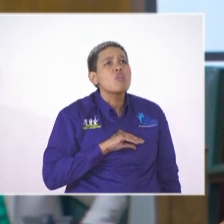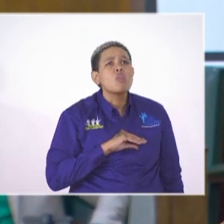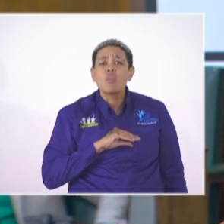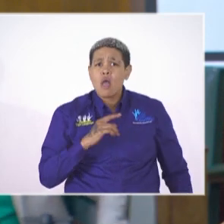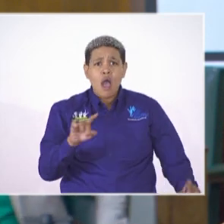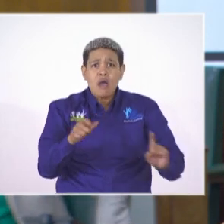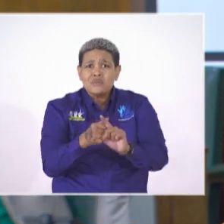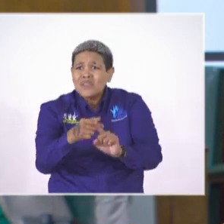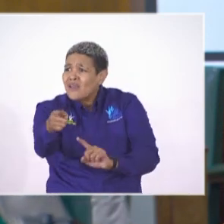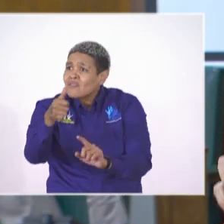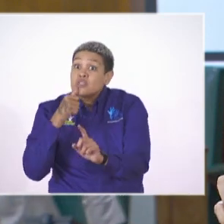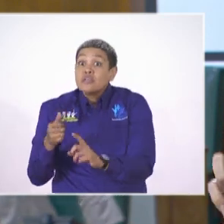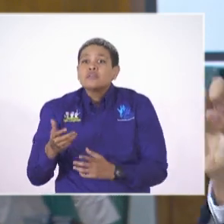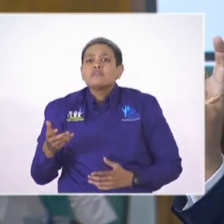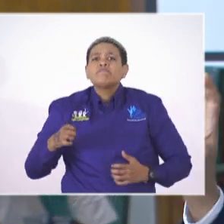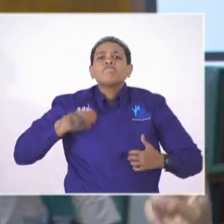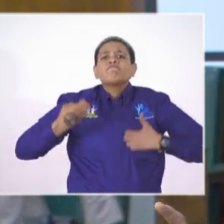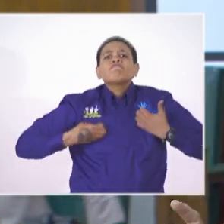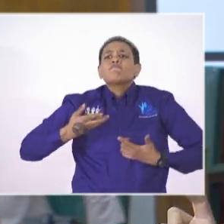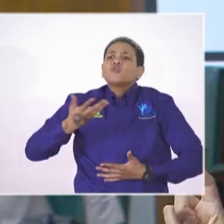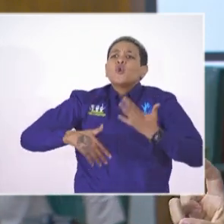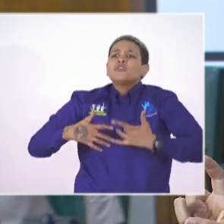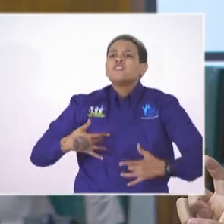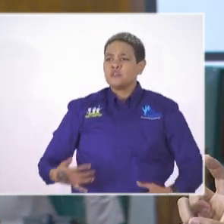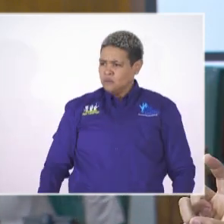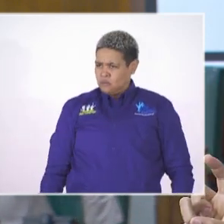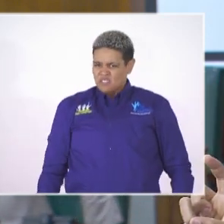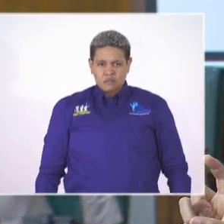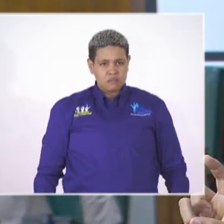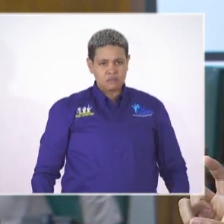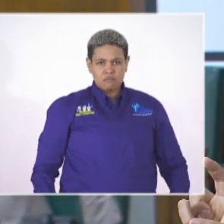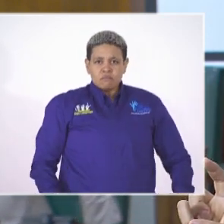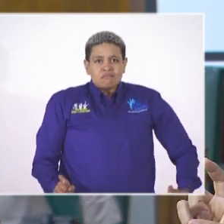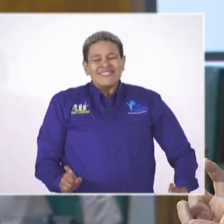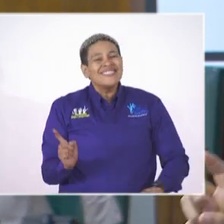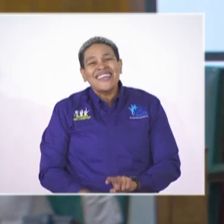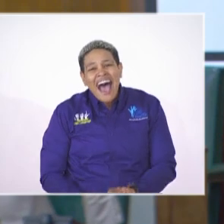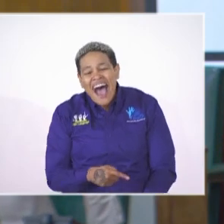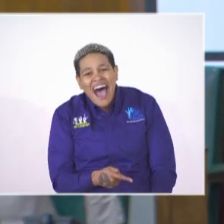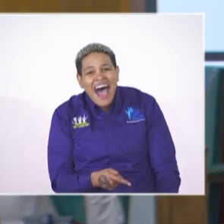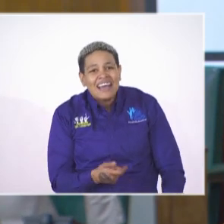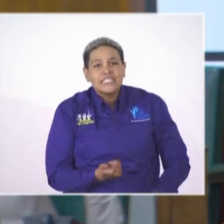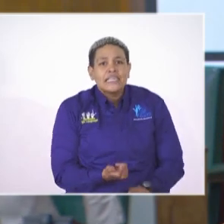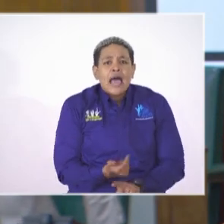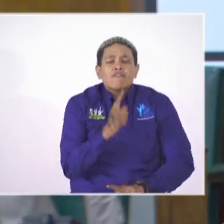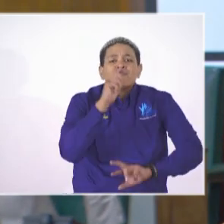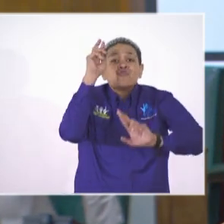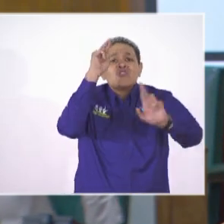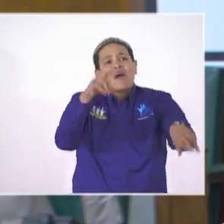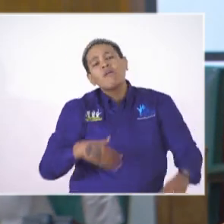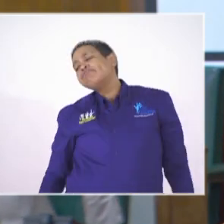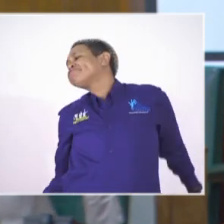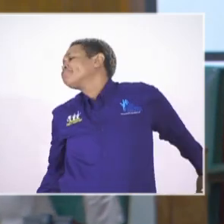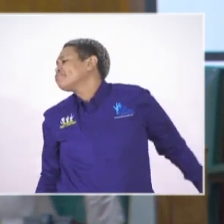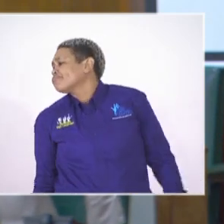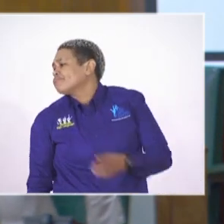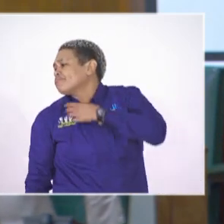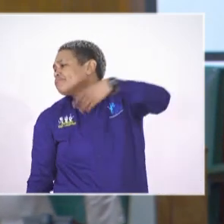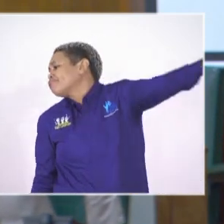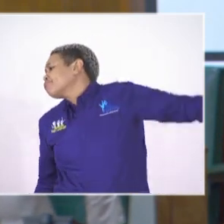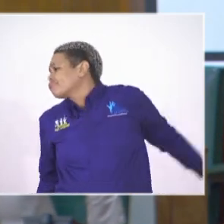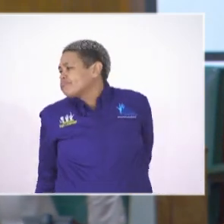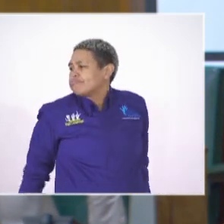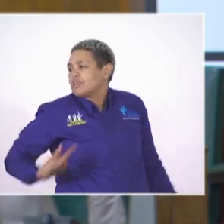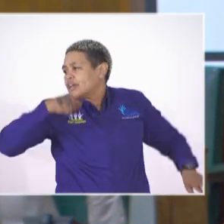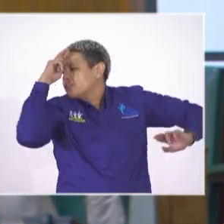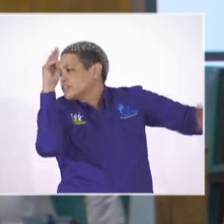to socio-emotionally regulate, of lack of respect for the inviolability